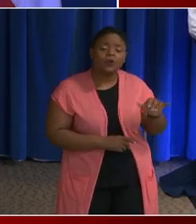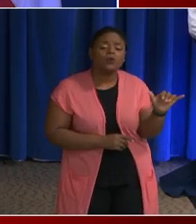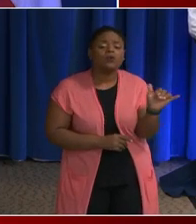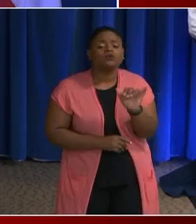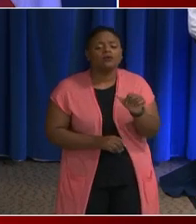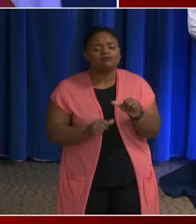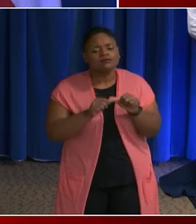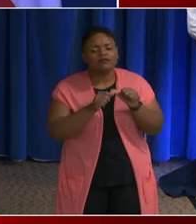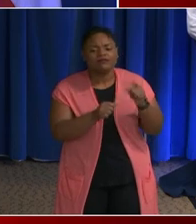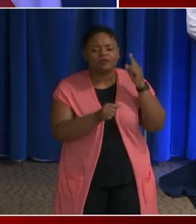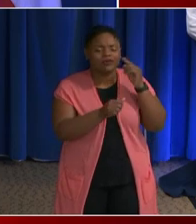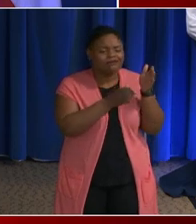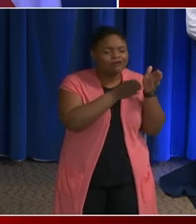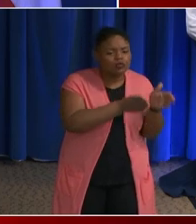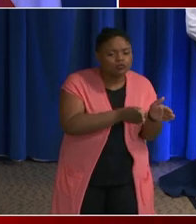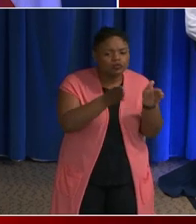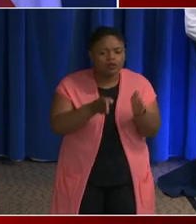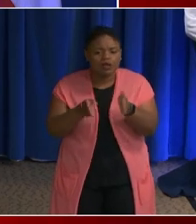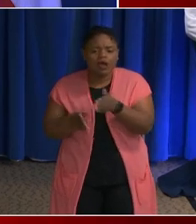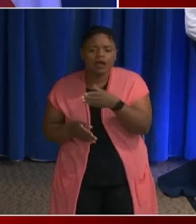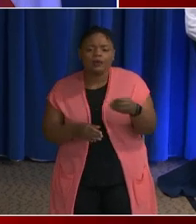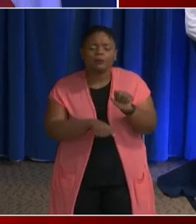individuals, as well as employment for